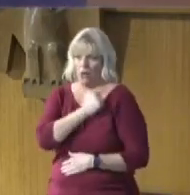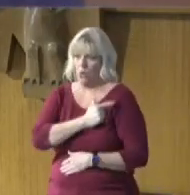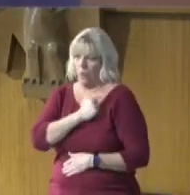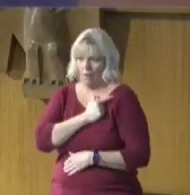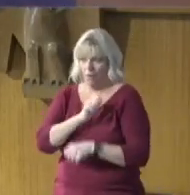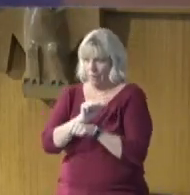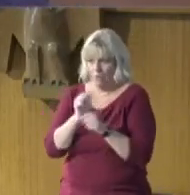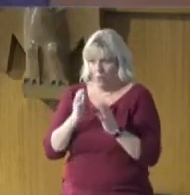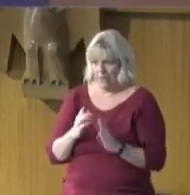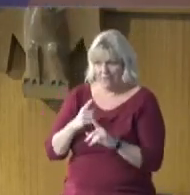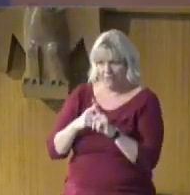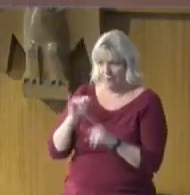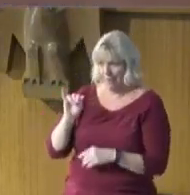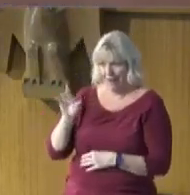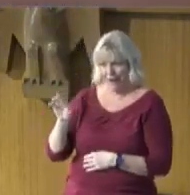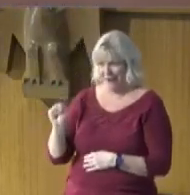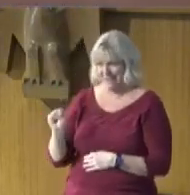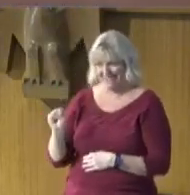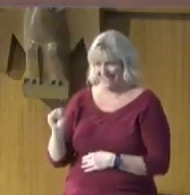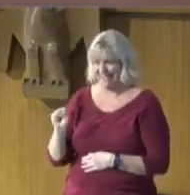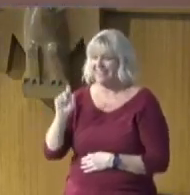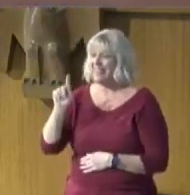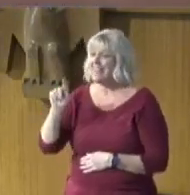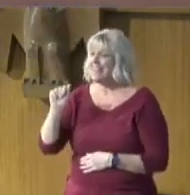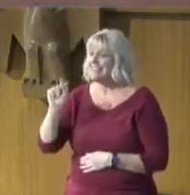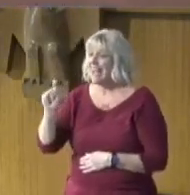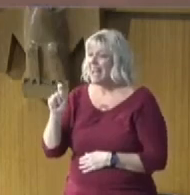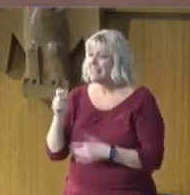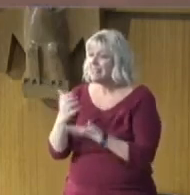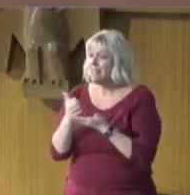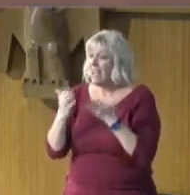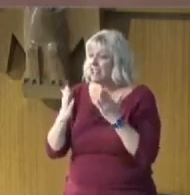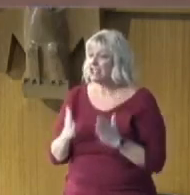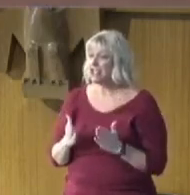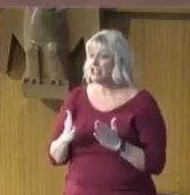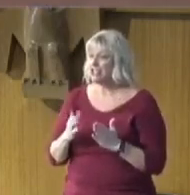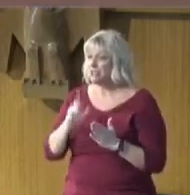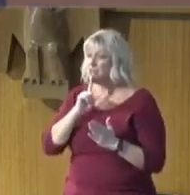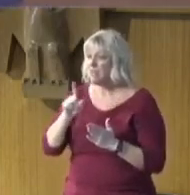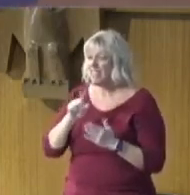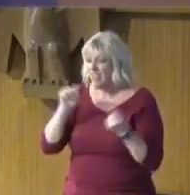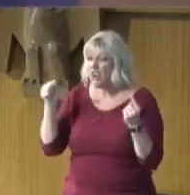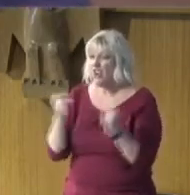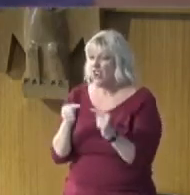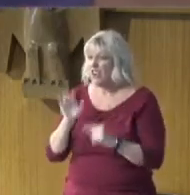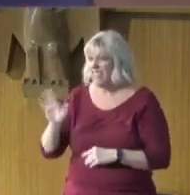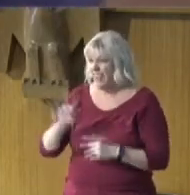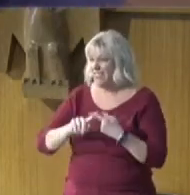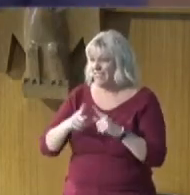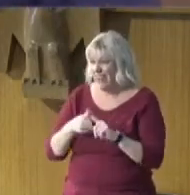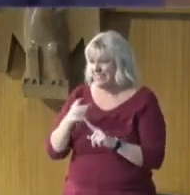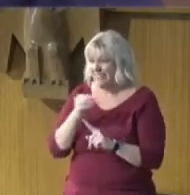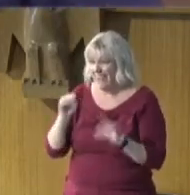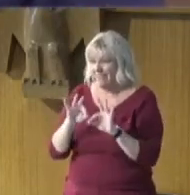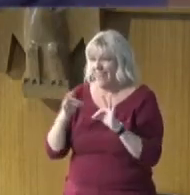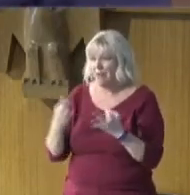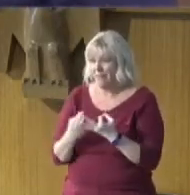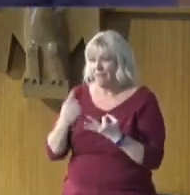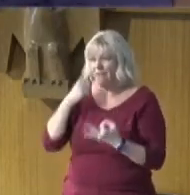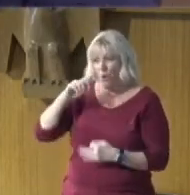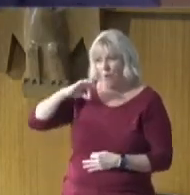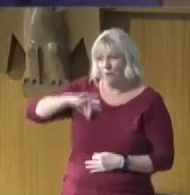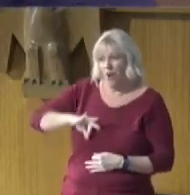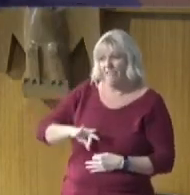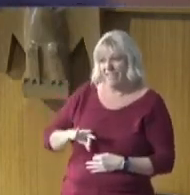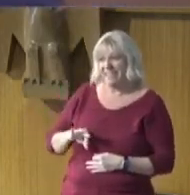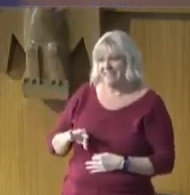IRS. Tax collectors were people who sold out their friends and family for profit to the Roman Empire. And